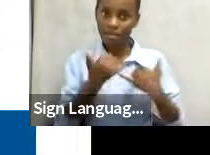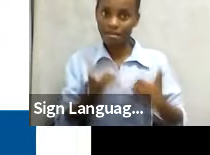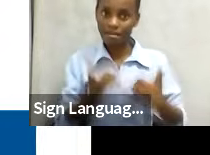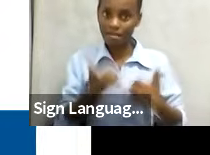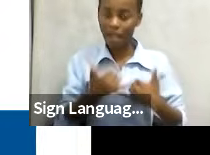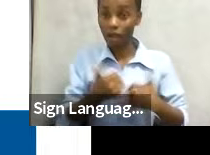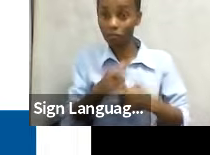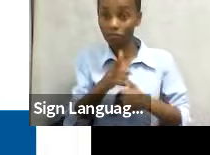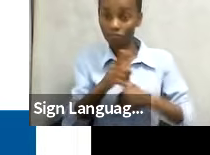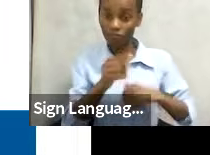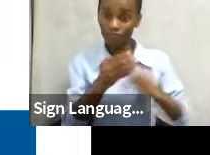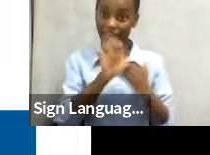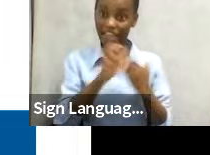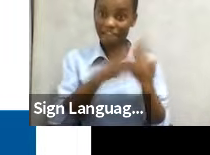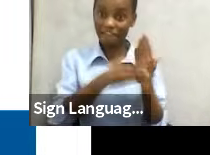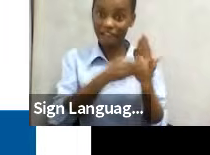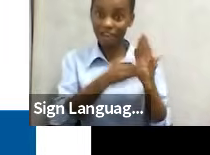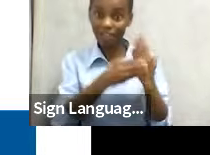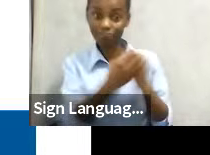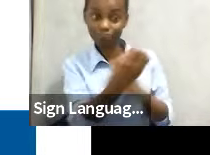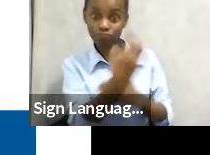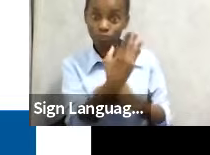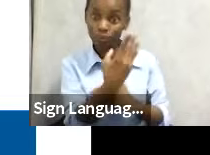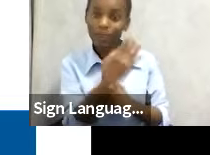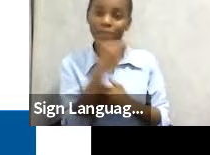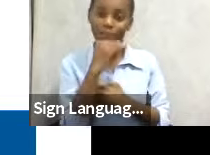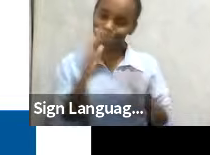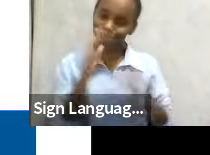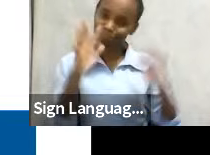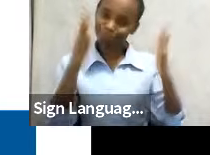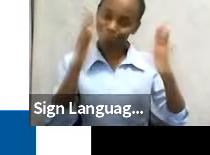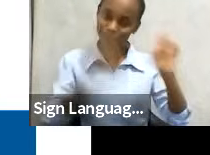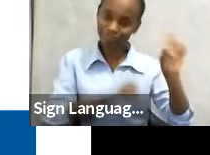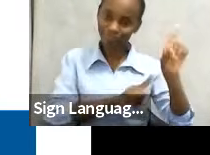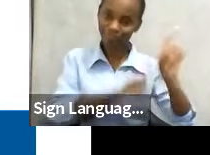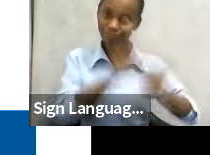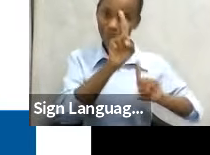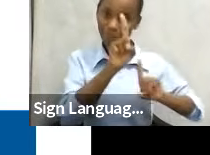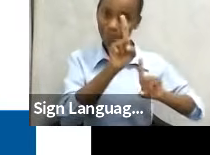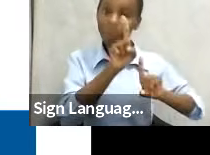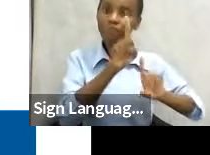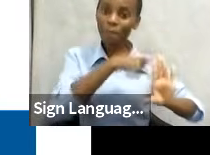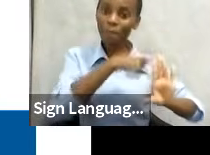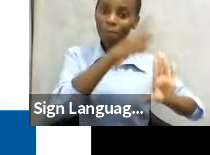page. Congratulations, you have successfully accepted your auto assessment.